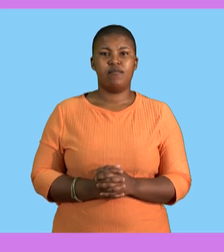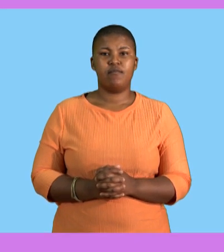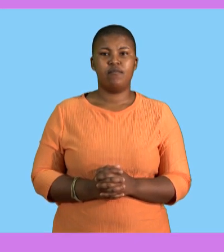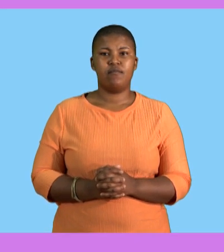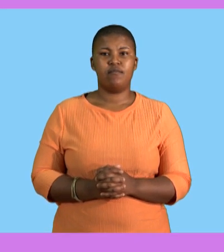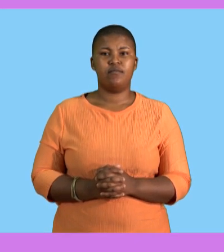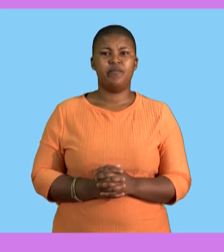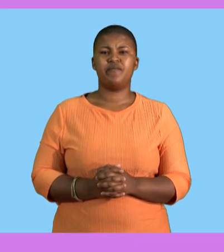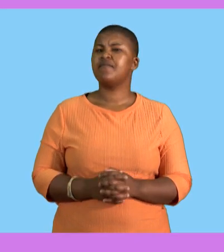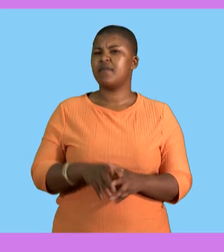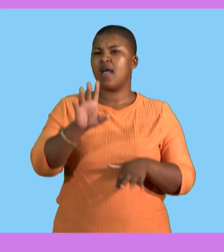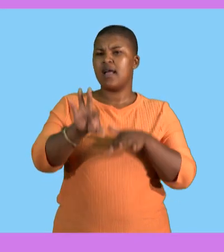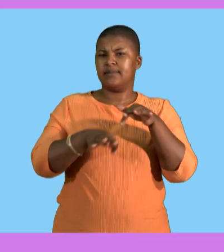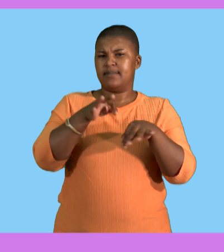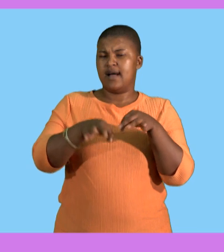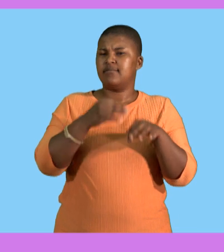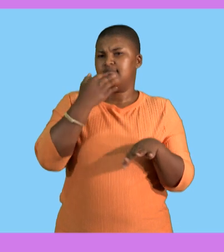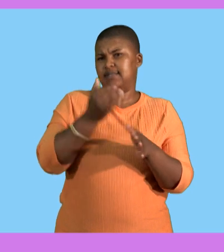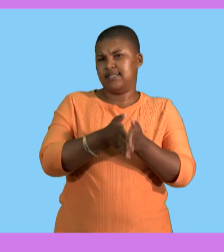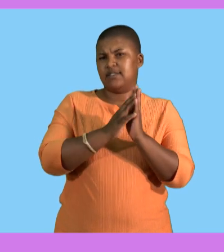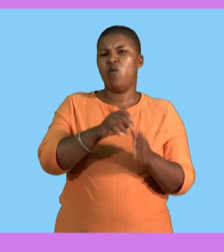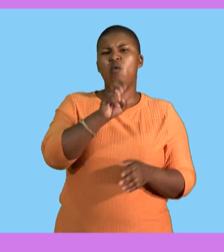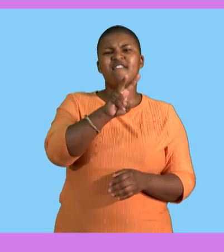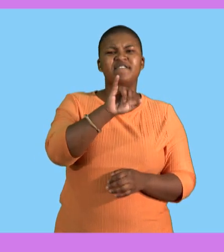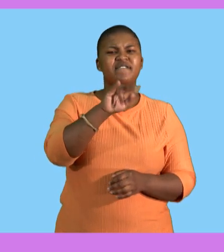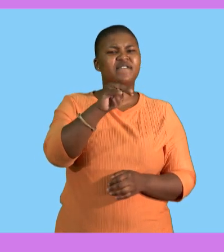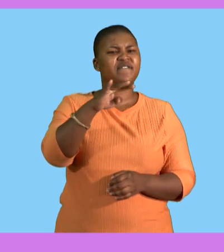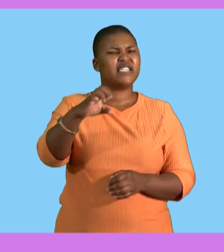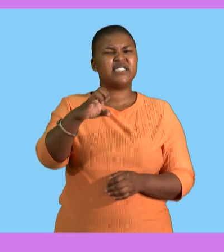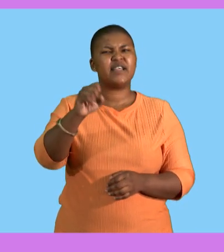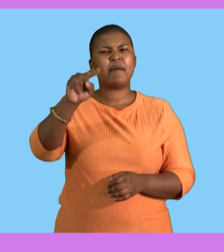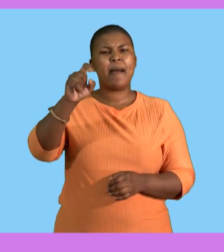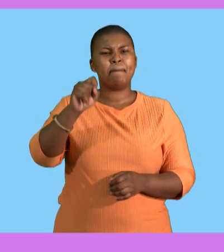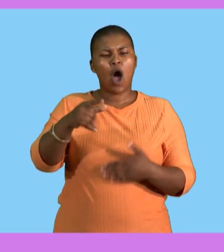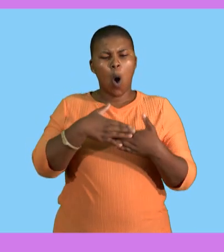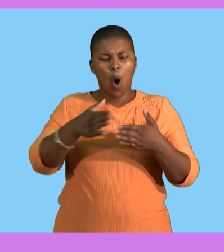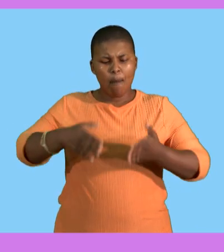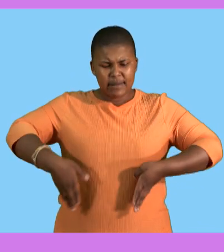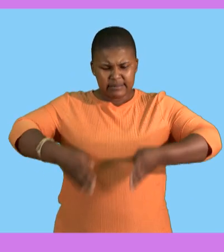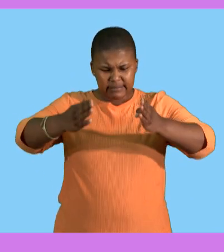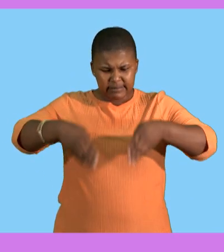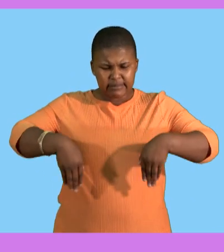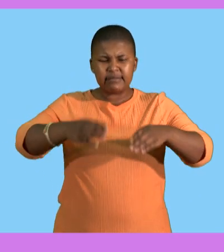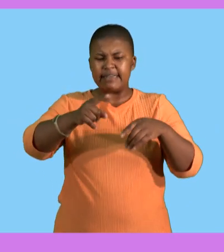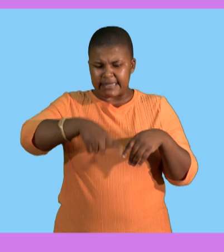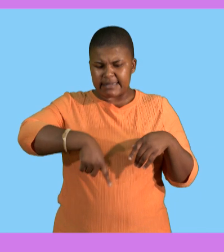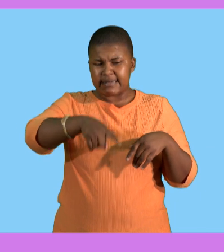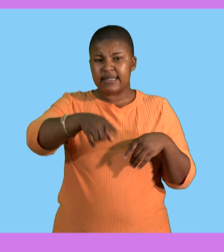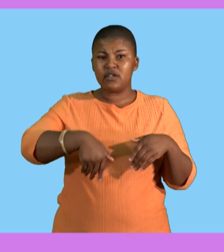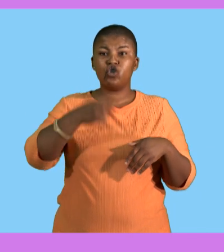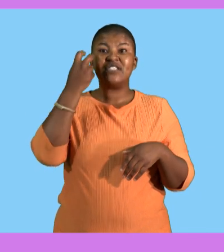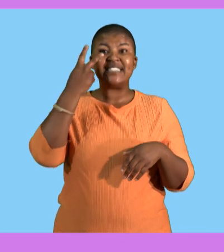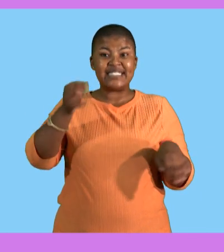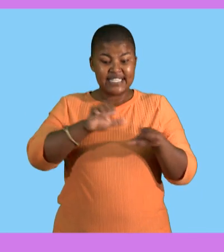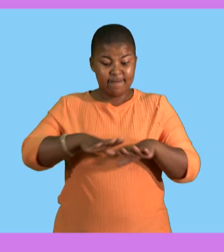Describe how Vince can utilize the open space in the stables. Now, if we look at the